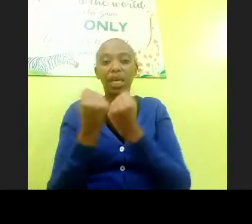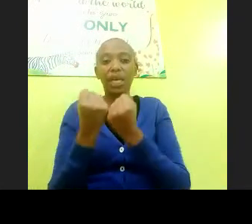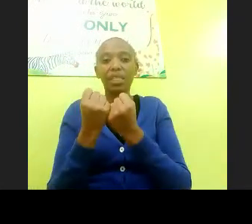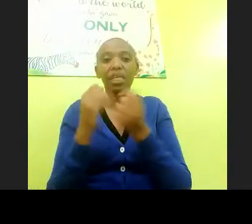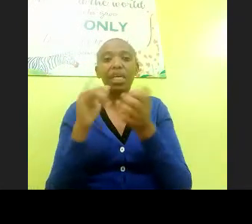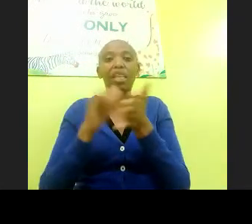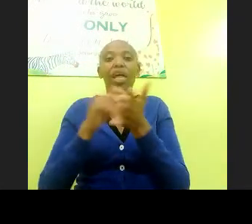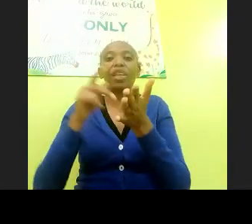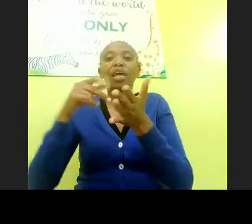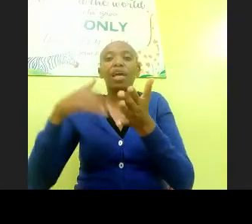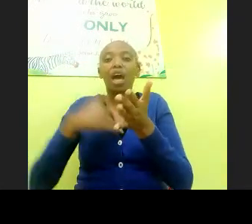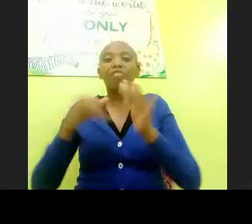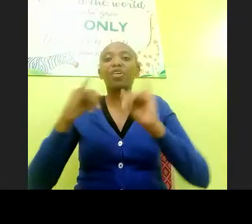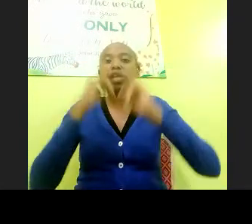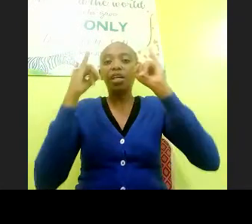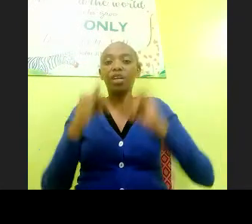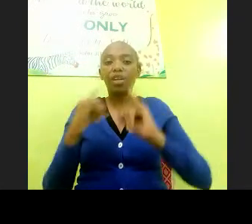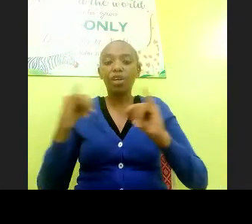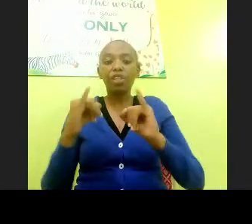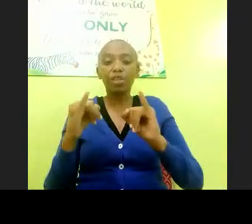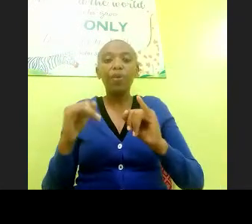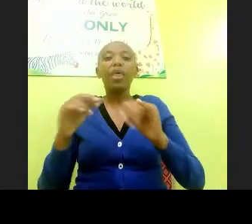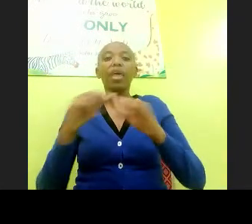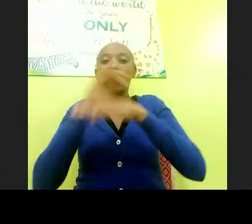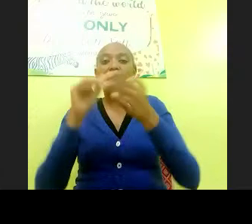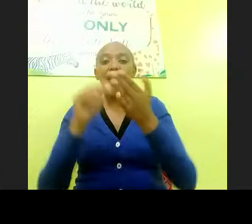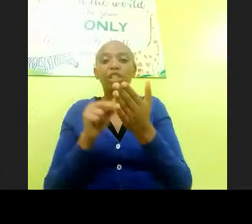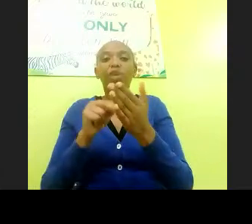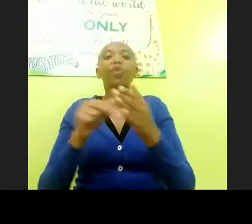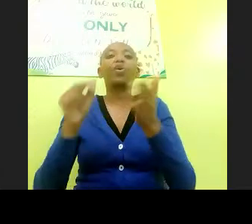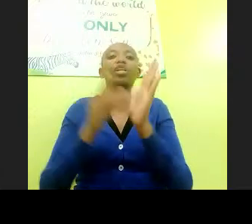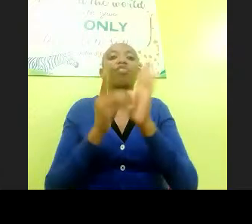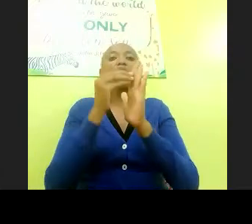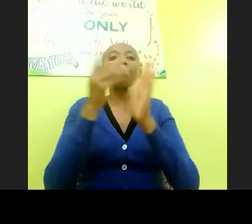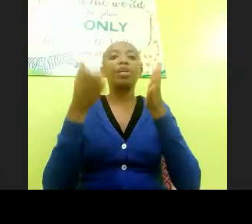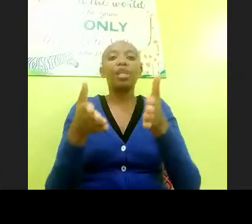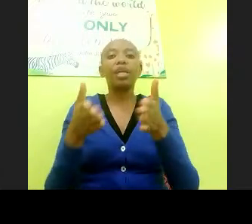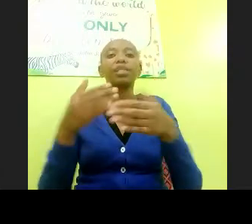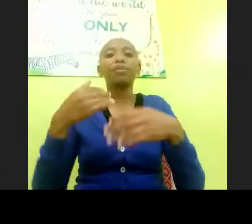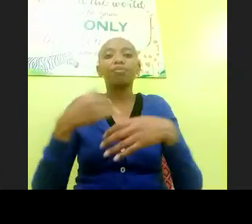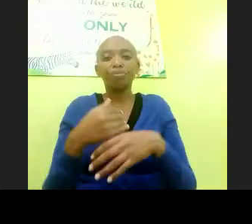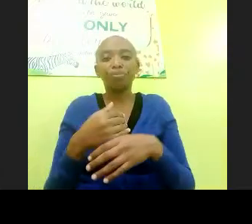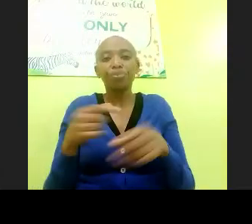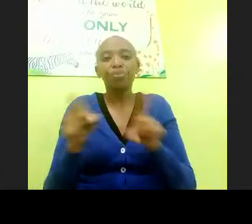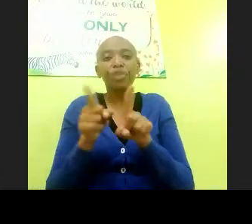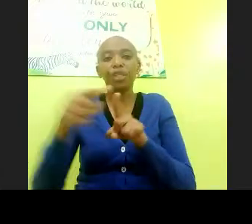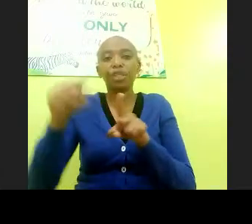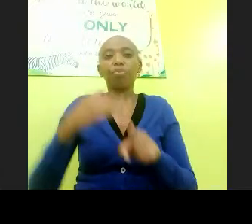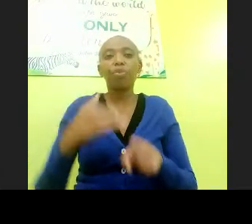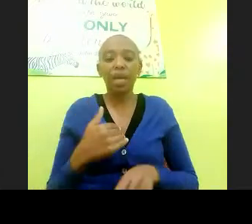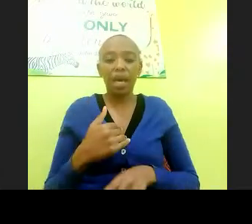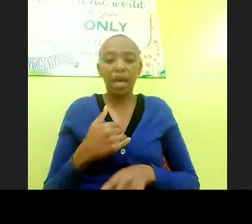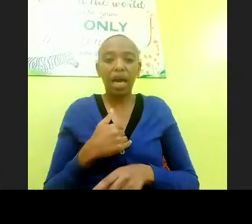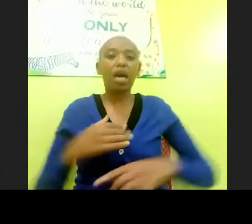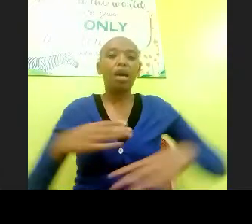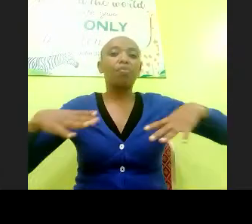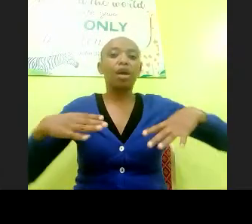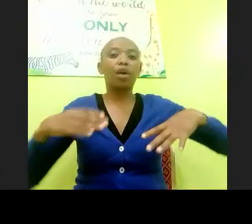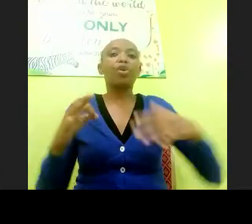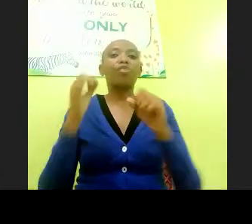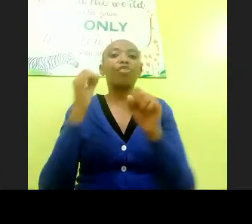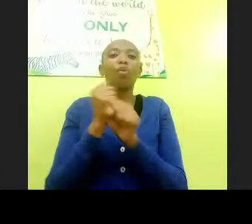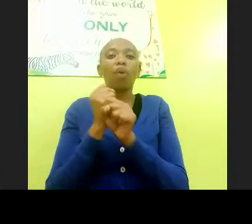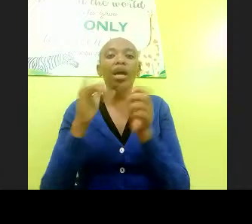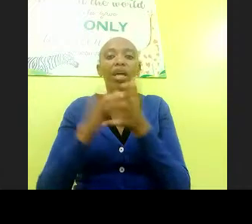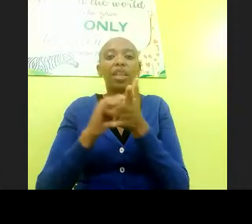the international, regional, and national development. So definitely, we are very proud of the work that we are going